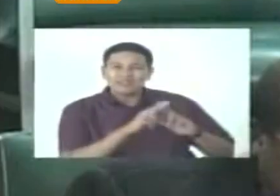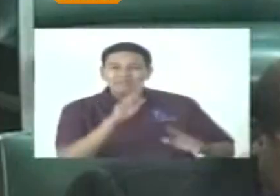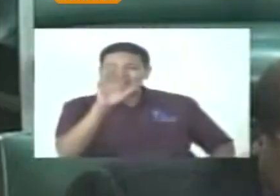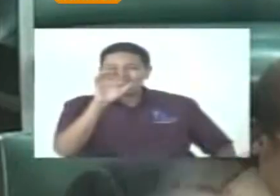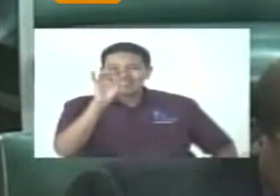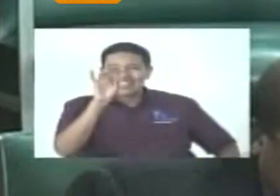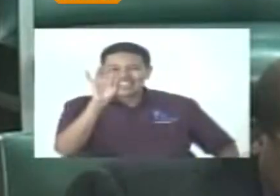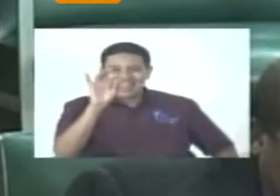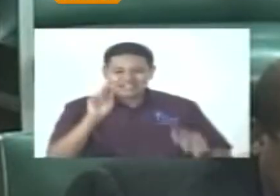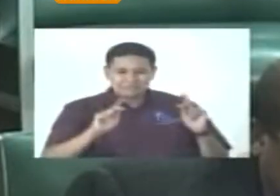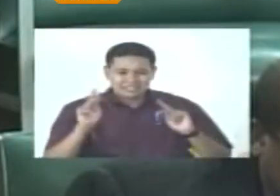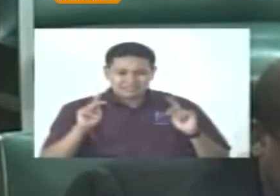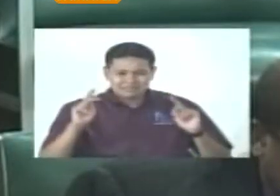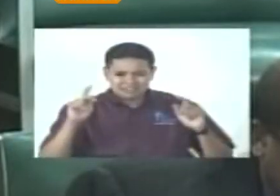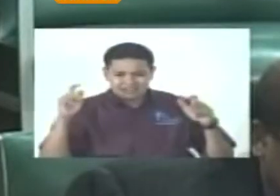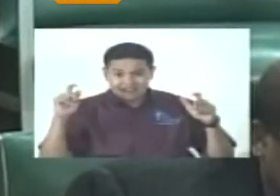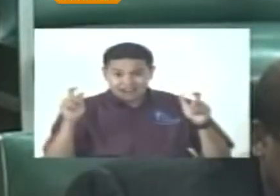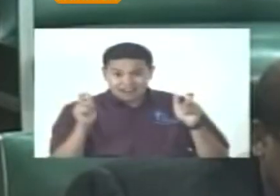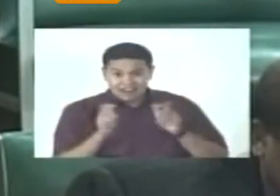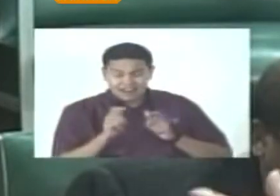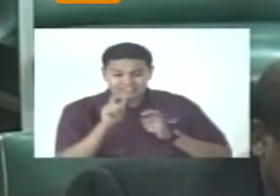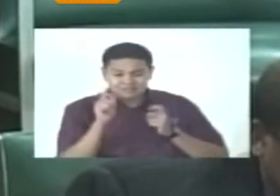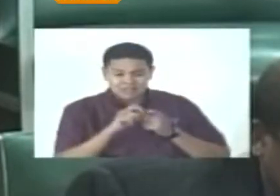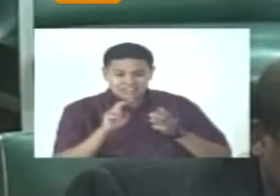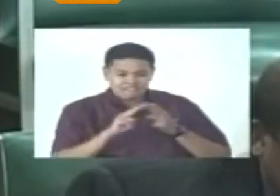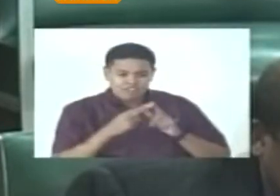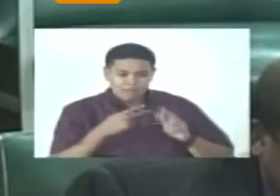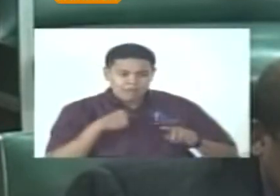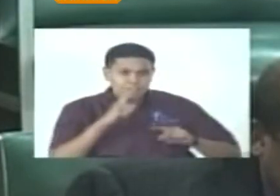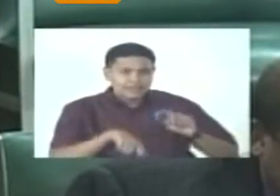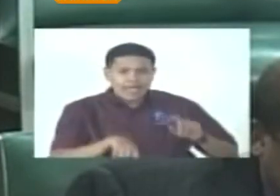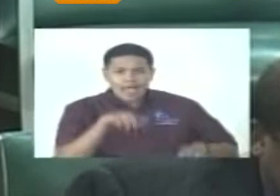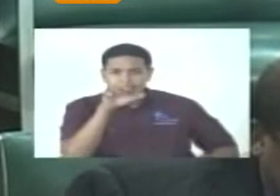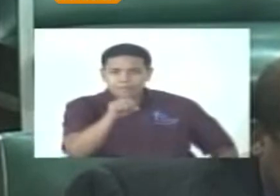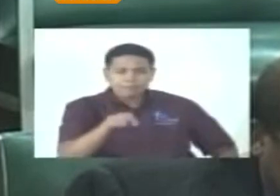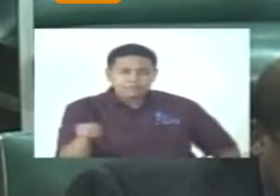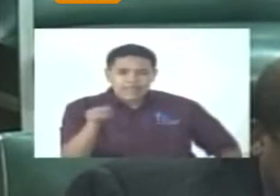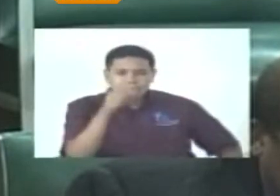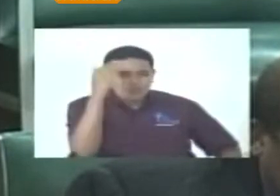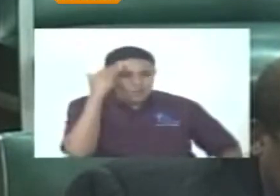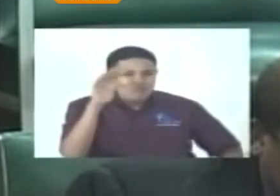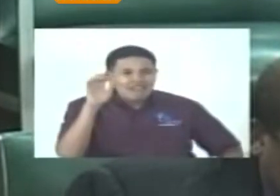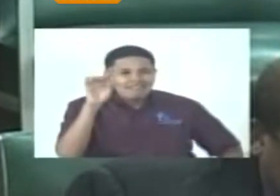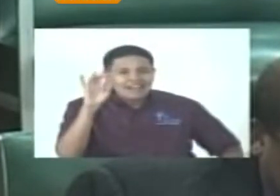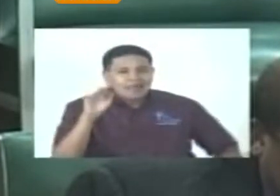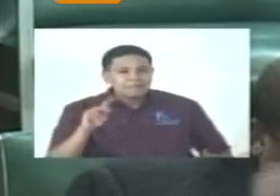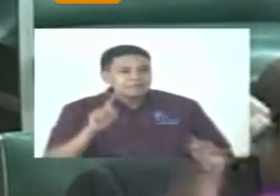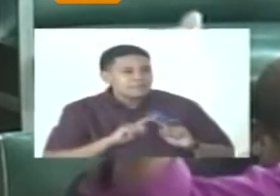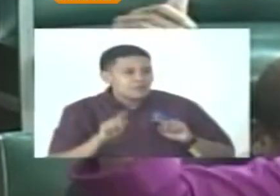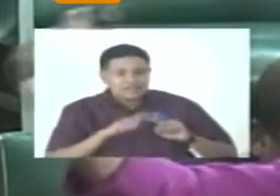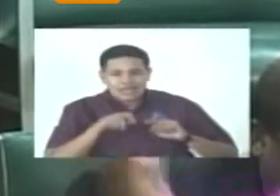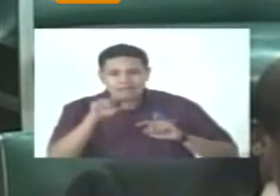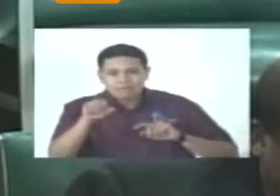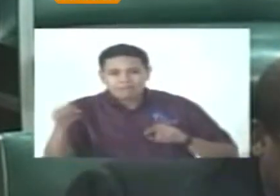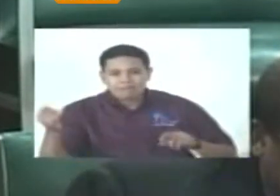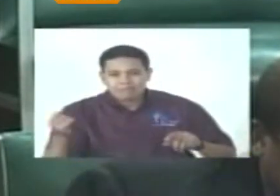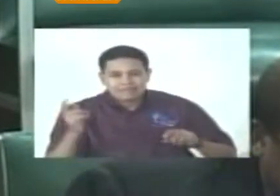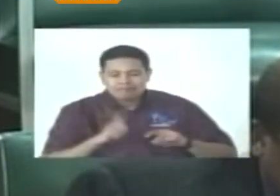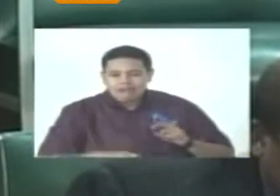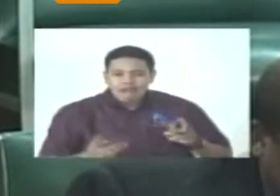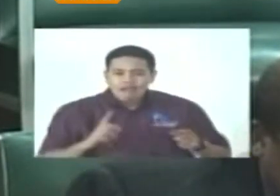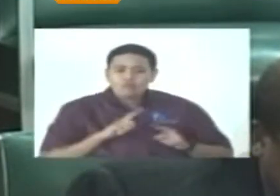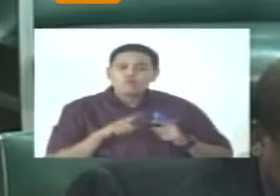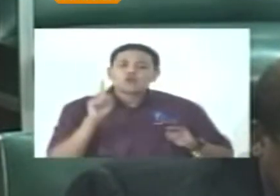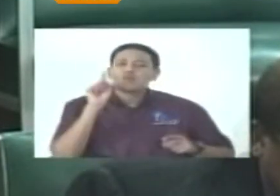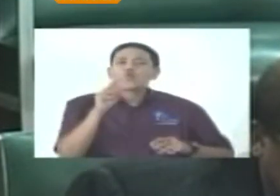people, down to that specificity, and we can't apprehend them. And then, Mr. President, when we put them before the court,